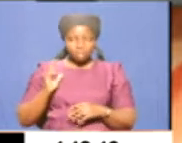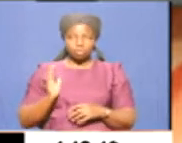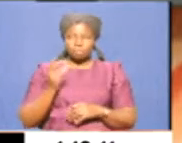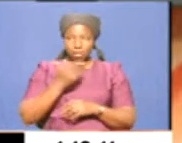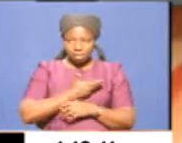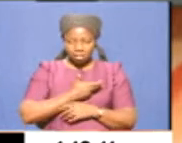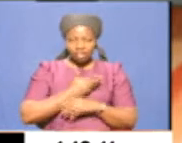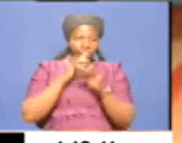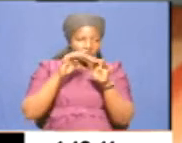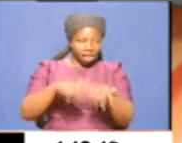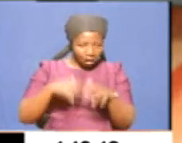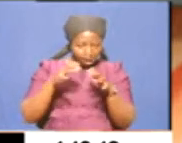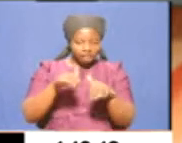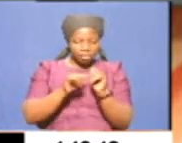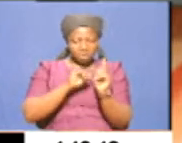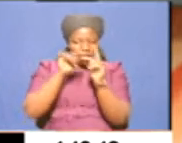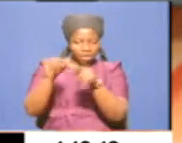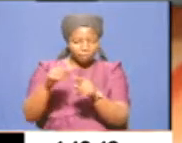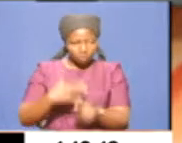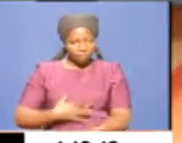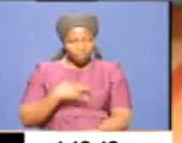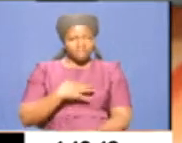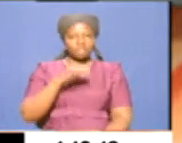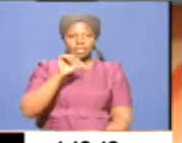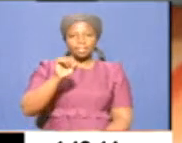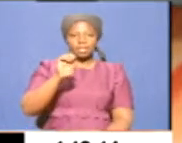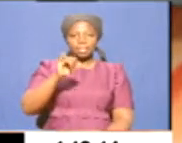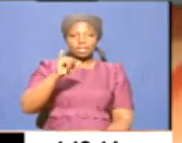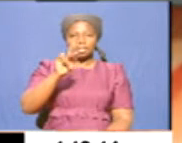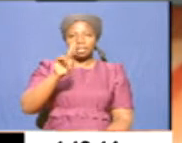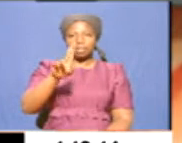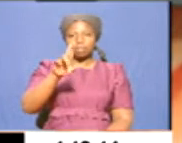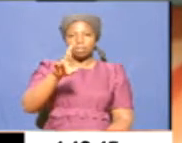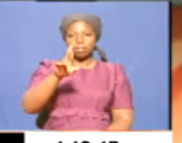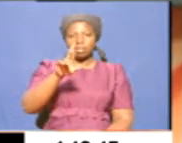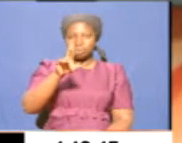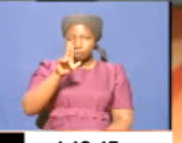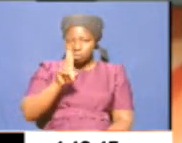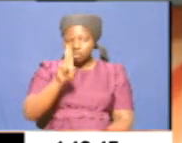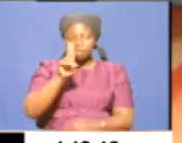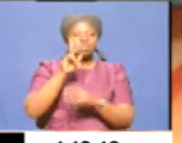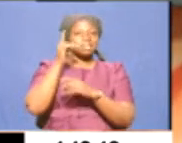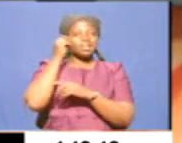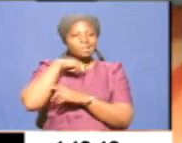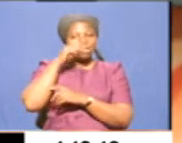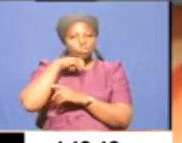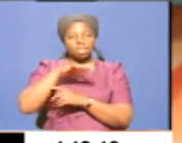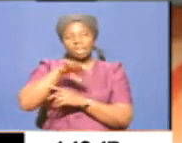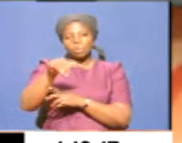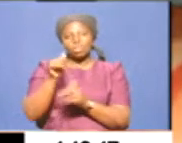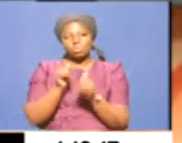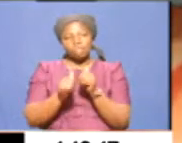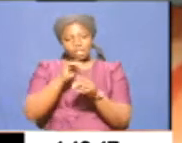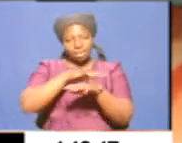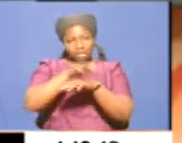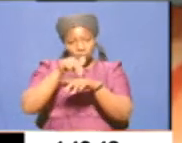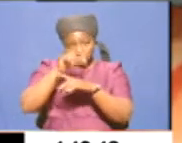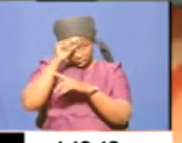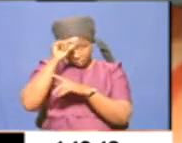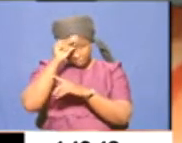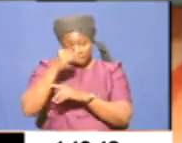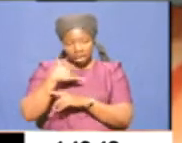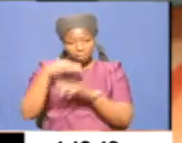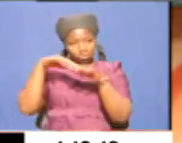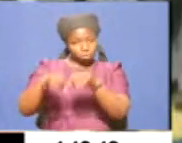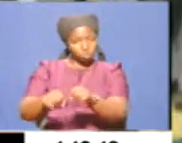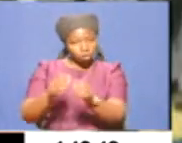Wikithuki Irrigation Scheme in Seikuru, Kitui County, that has been taken over by the national government through the National Irrigation Authority.